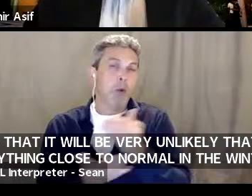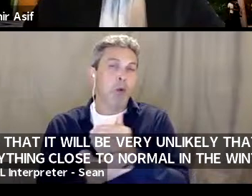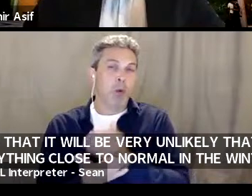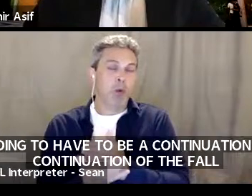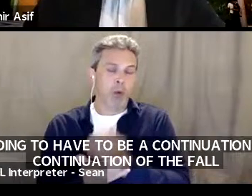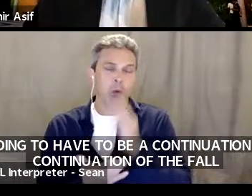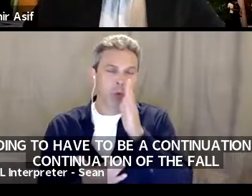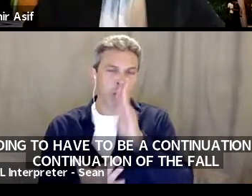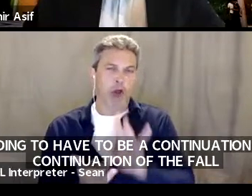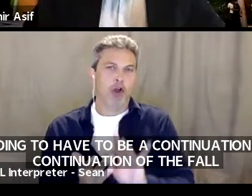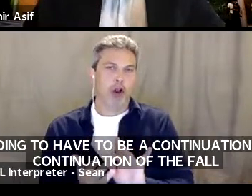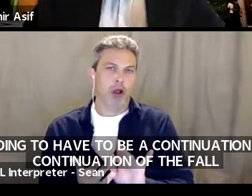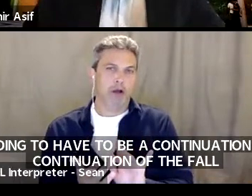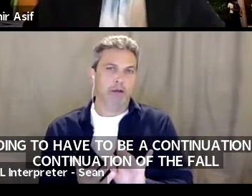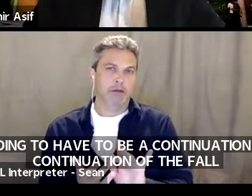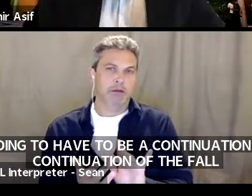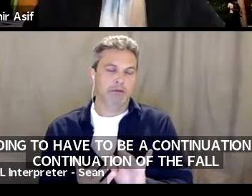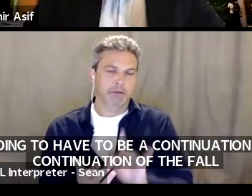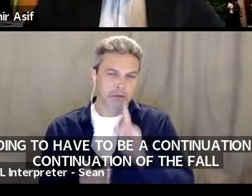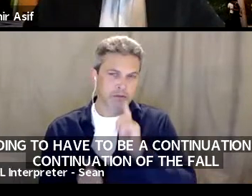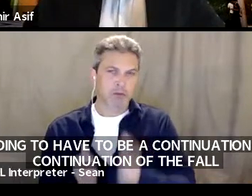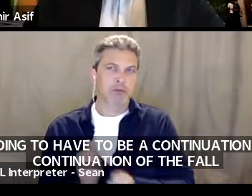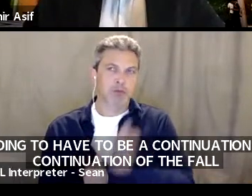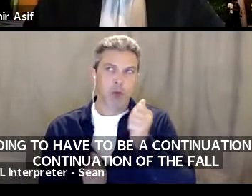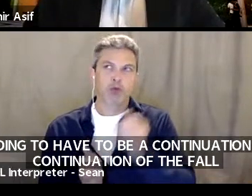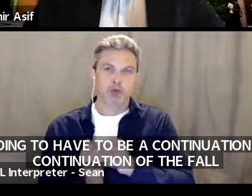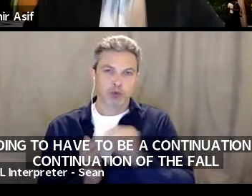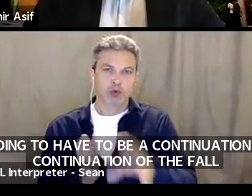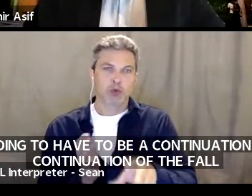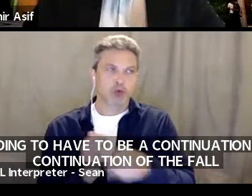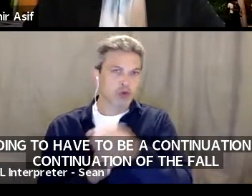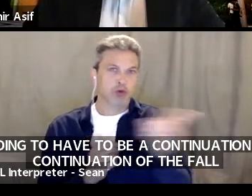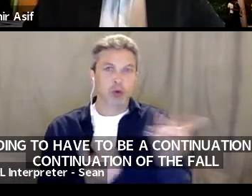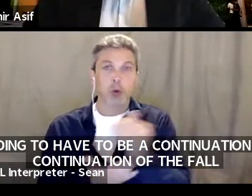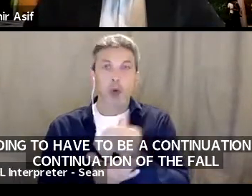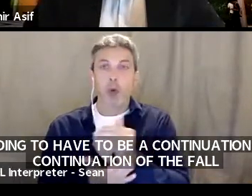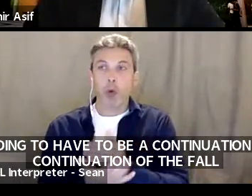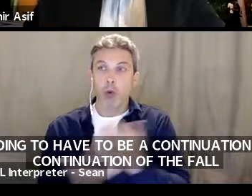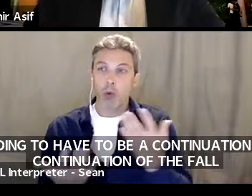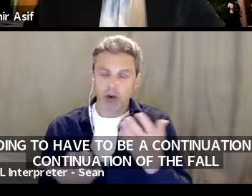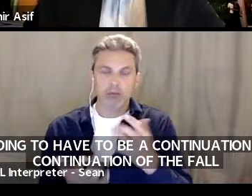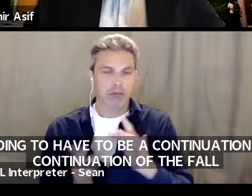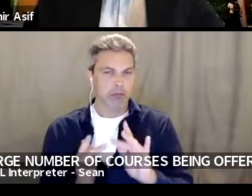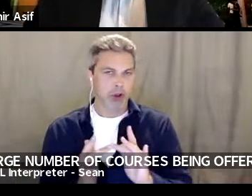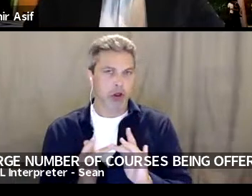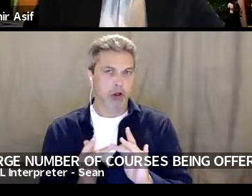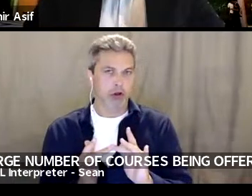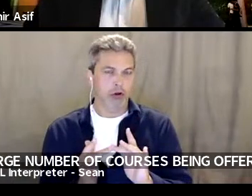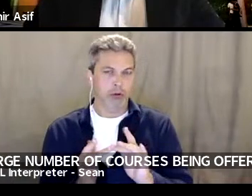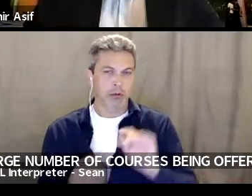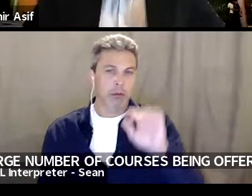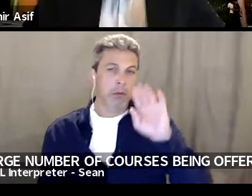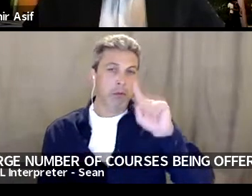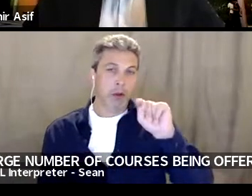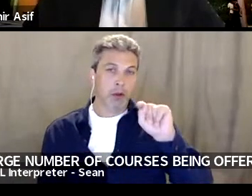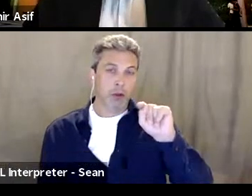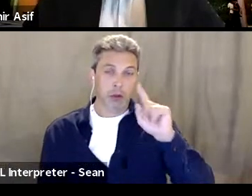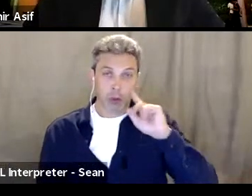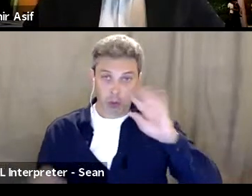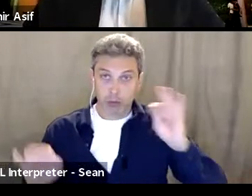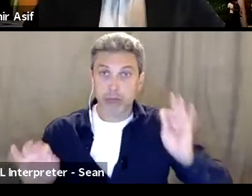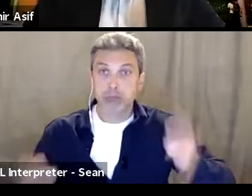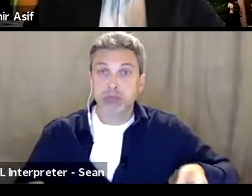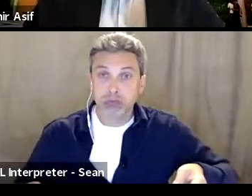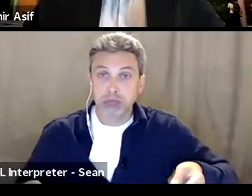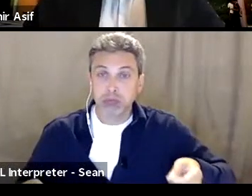offered online, the majority of our courses. But again, we don't want to get out there too early and start